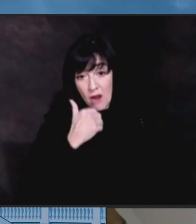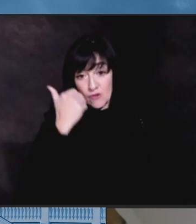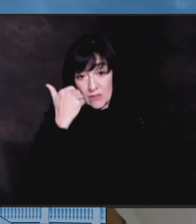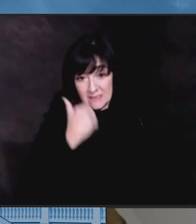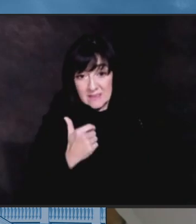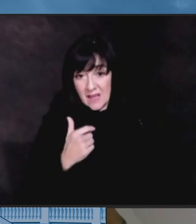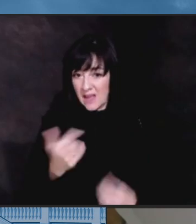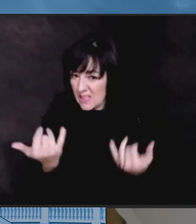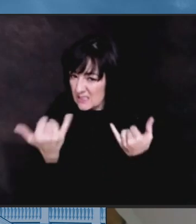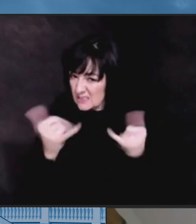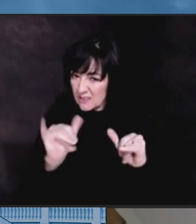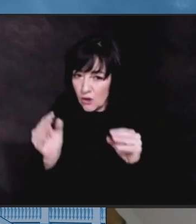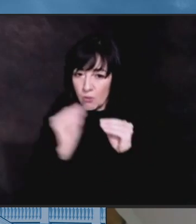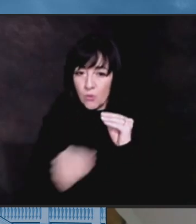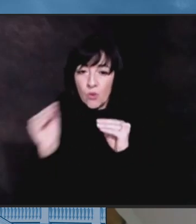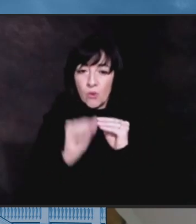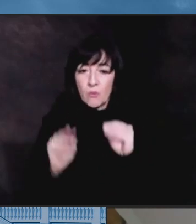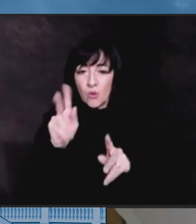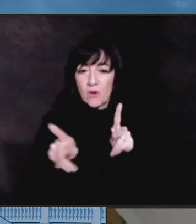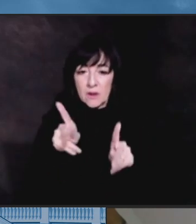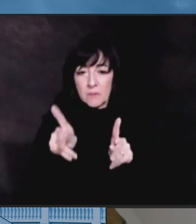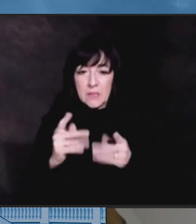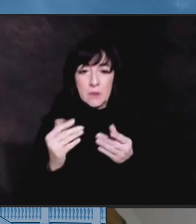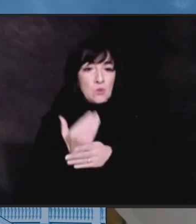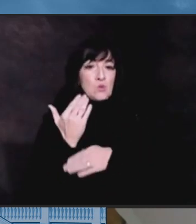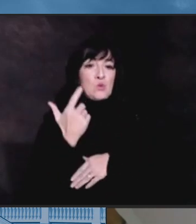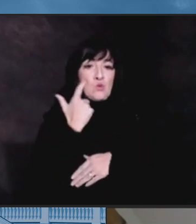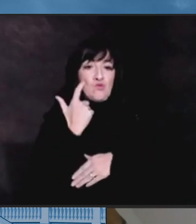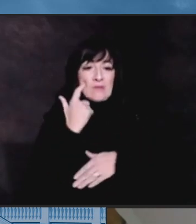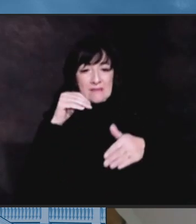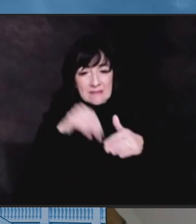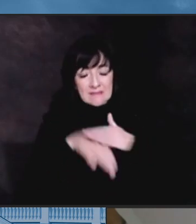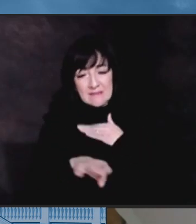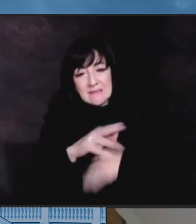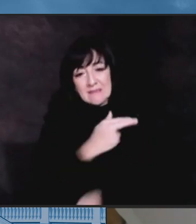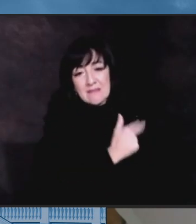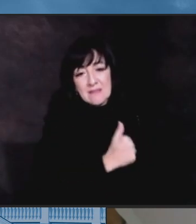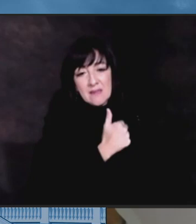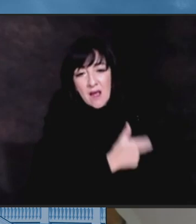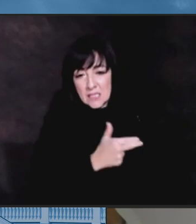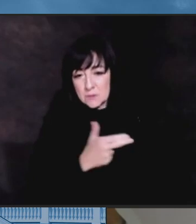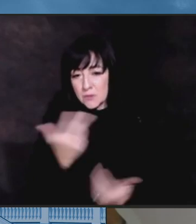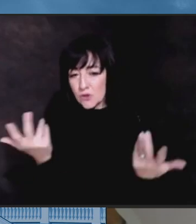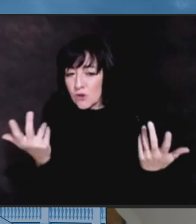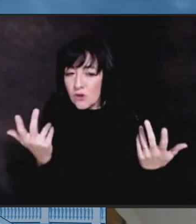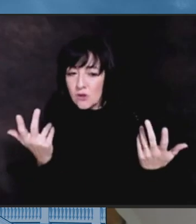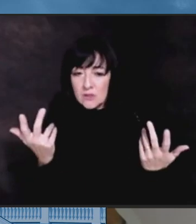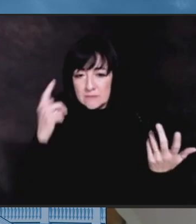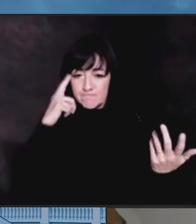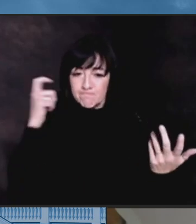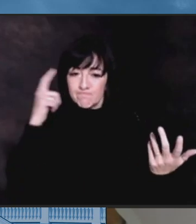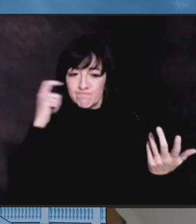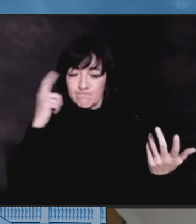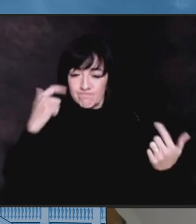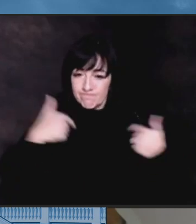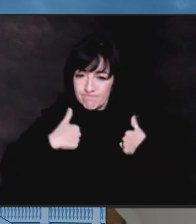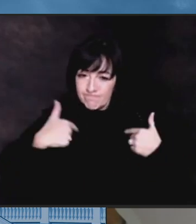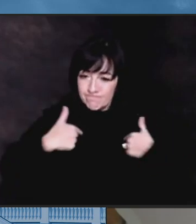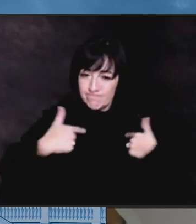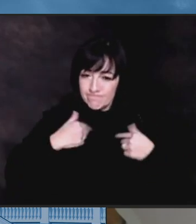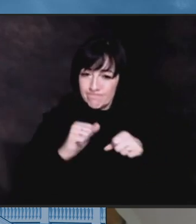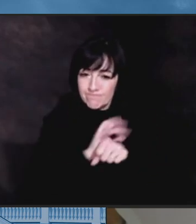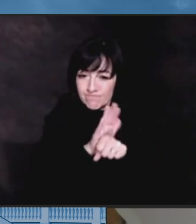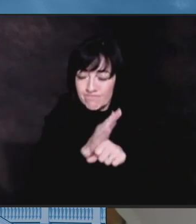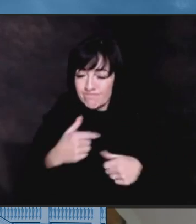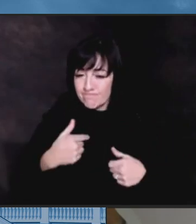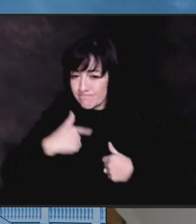very high level. And then new positive cases on the top far right continuing to climb. Then on the bottom row,